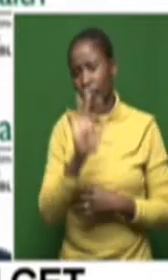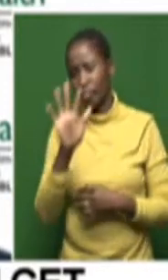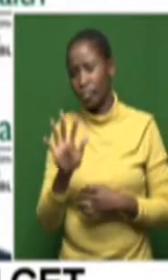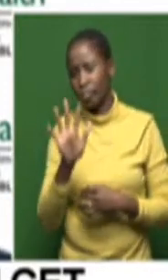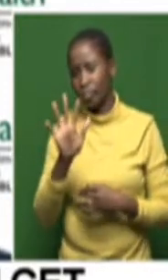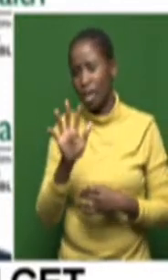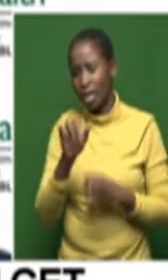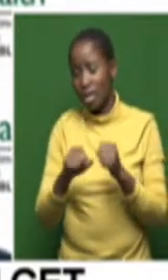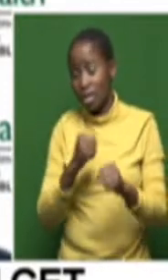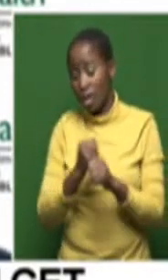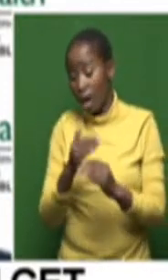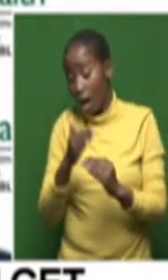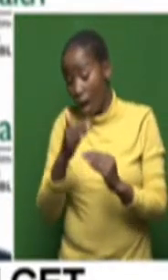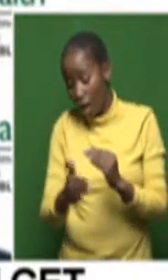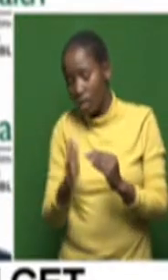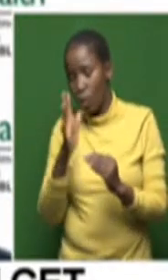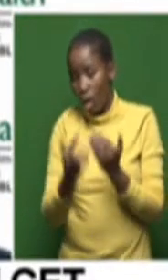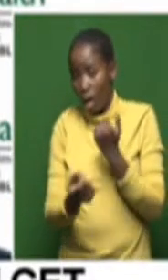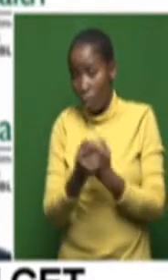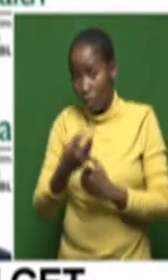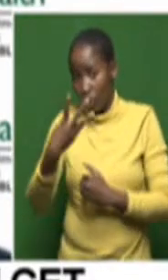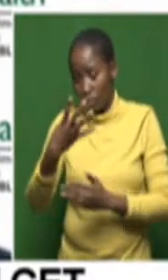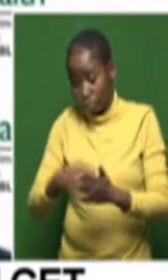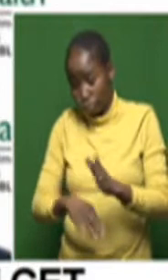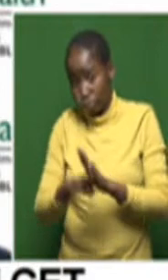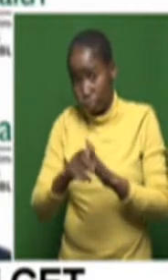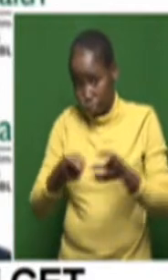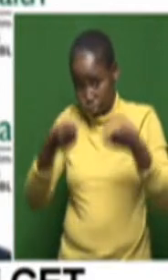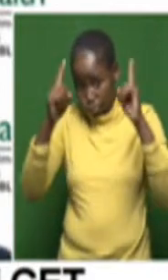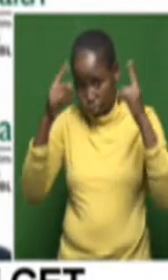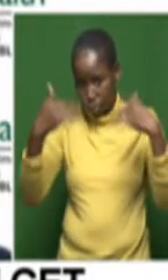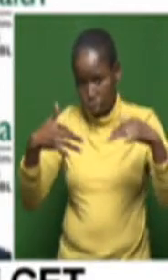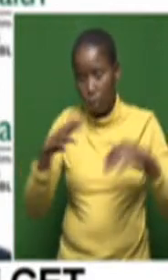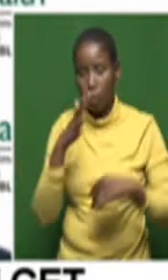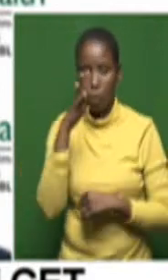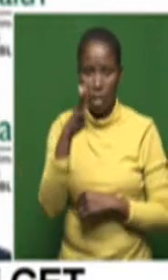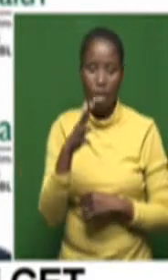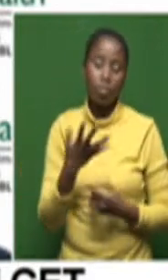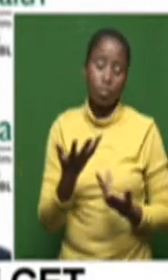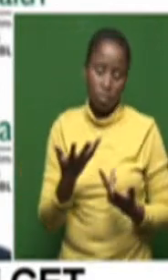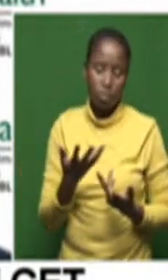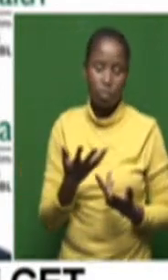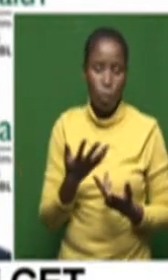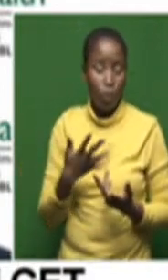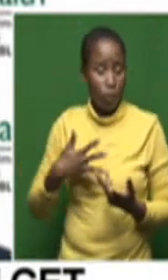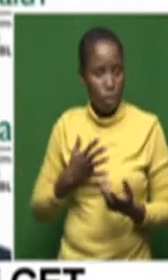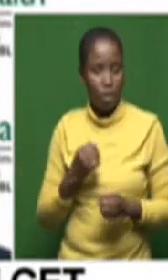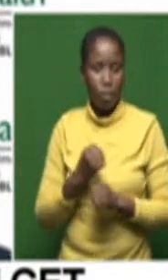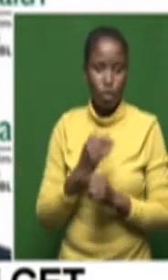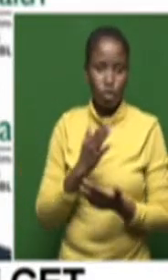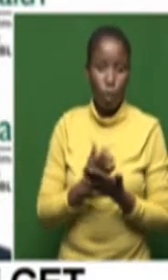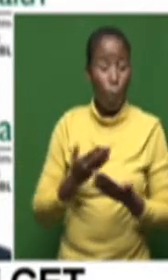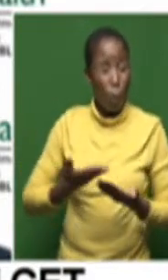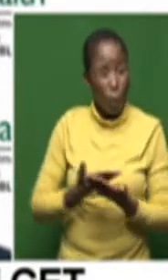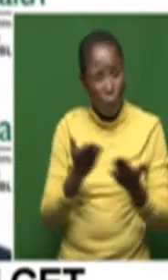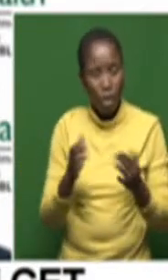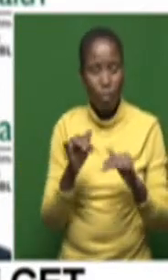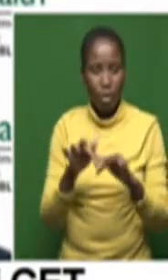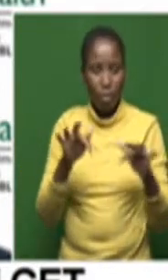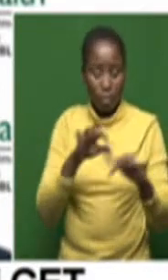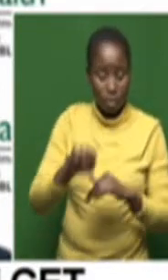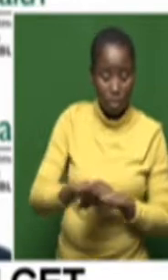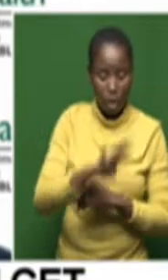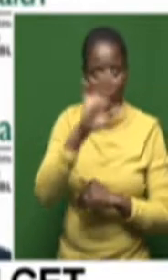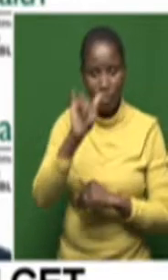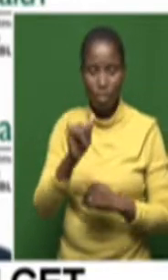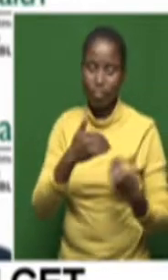have the fourth wave, and we want to make sure that all South Africans can be protected against that fourth wave